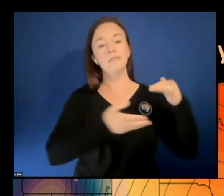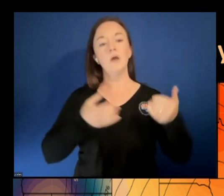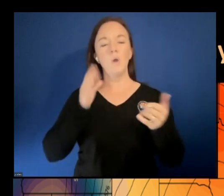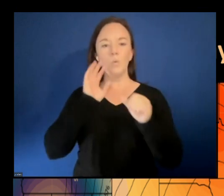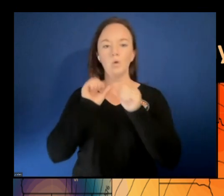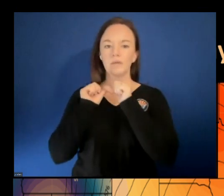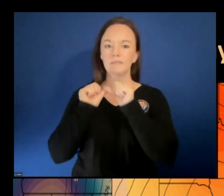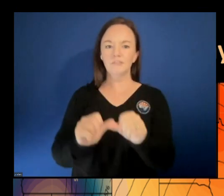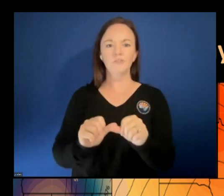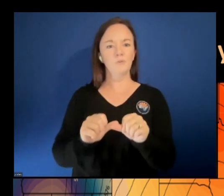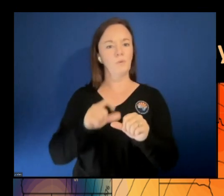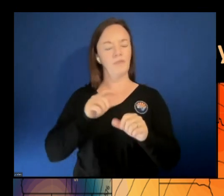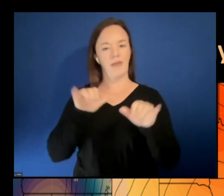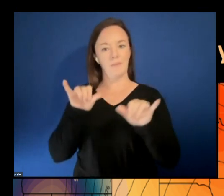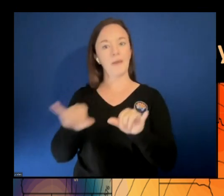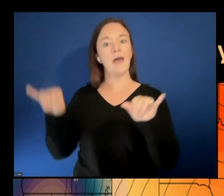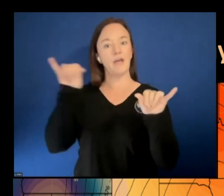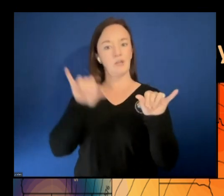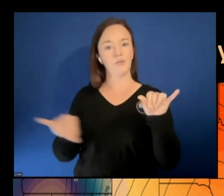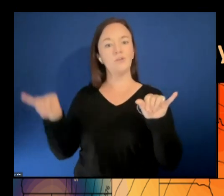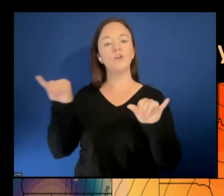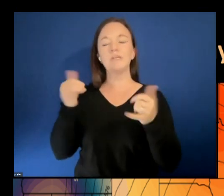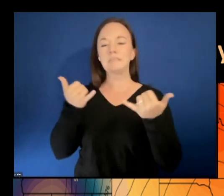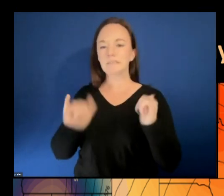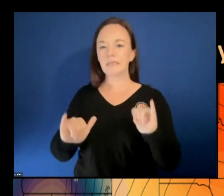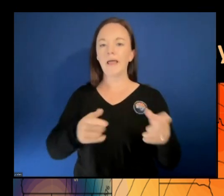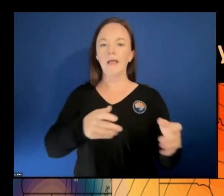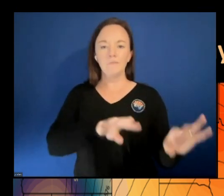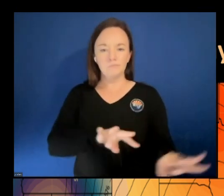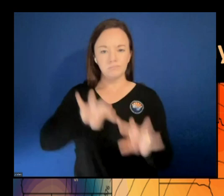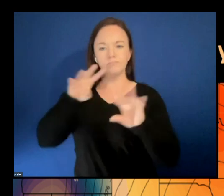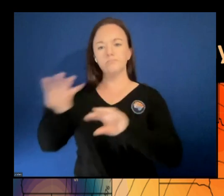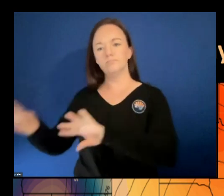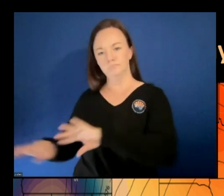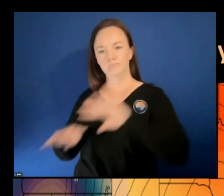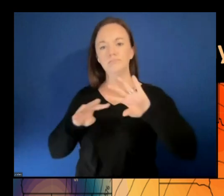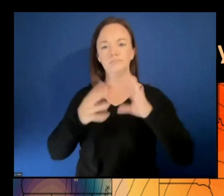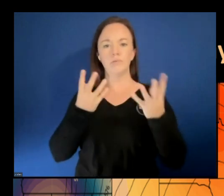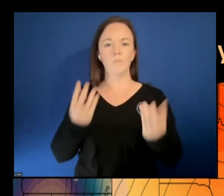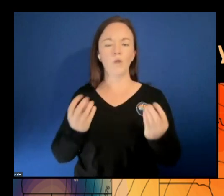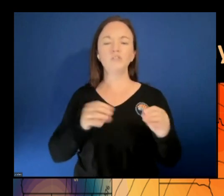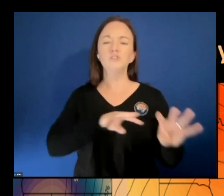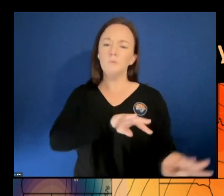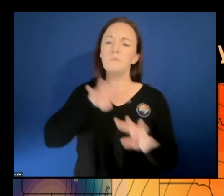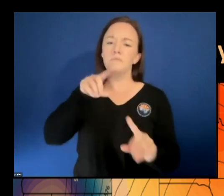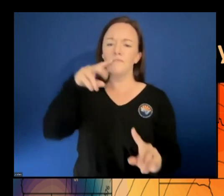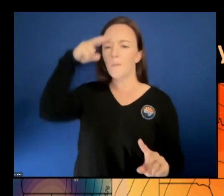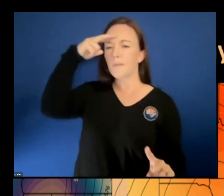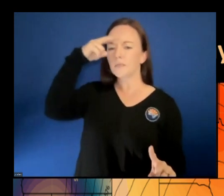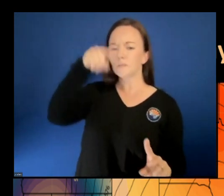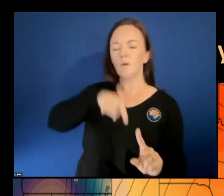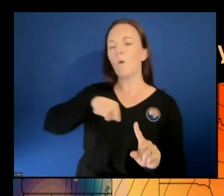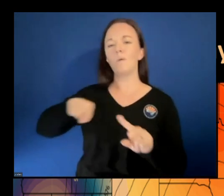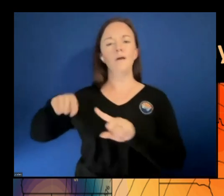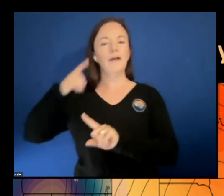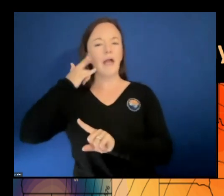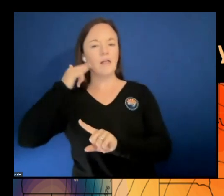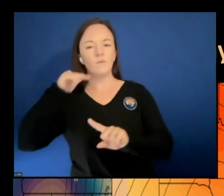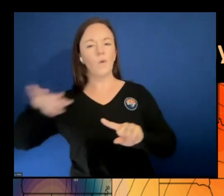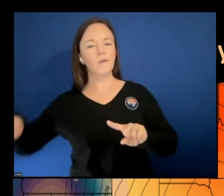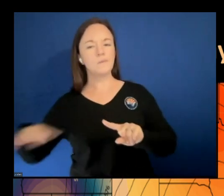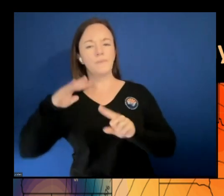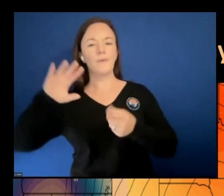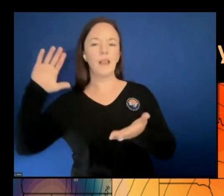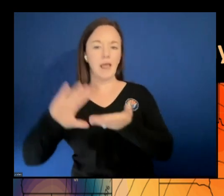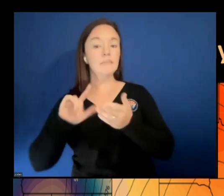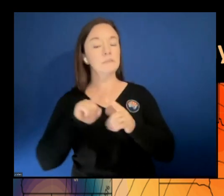clockwise pattern, still pulling up plenty of moisture from the Gulf of Mexico. Not quite as much now from the Gulf of California, but we're still going to